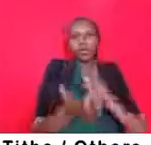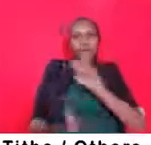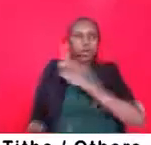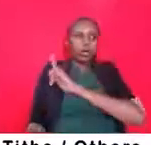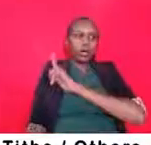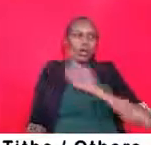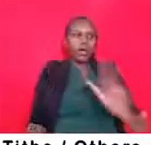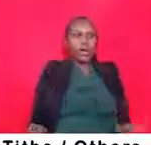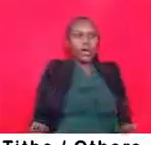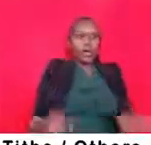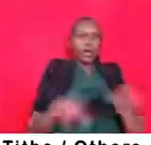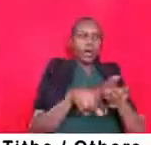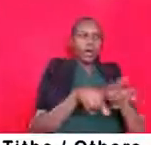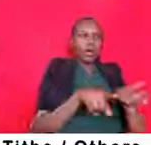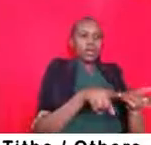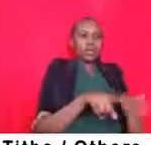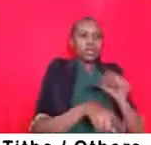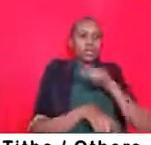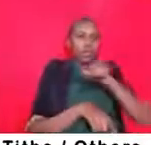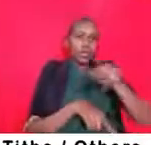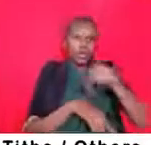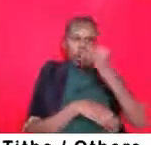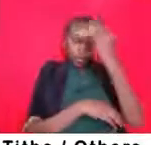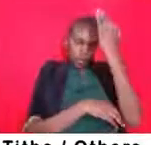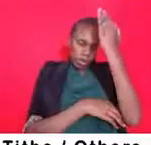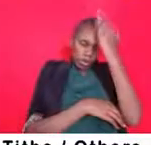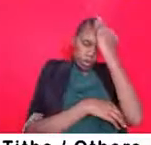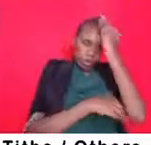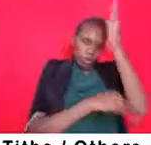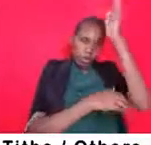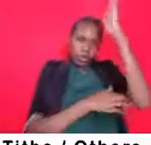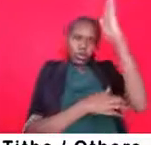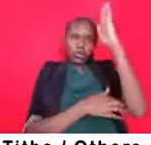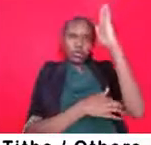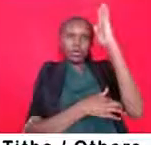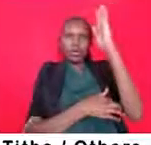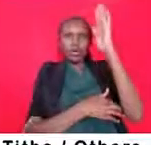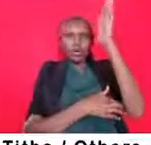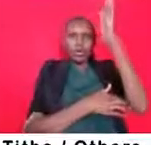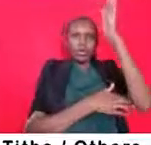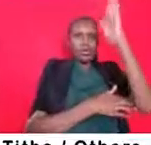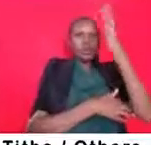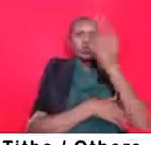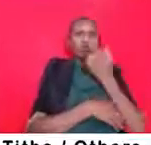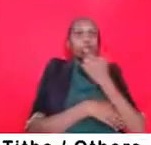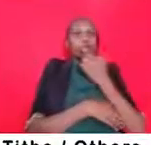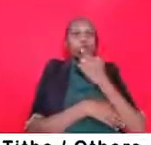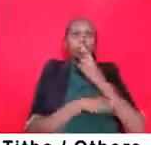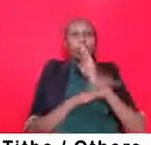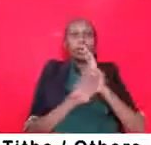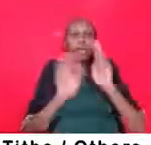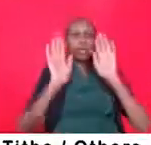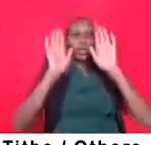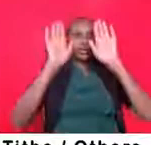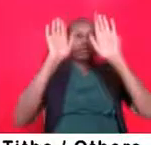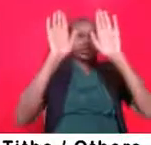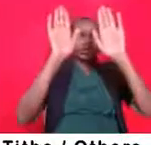glory, Lord. As we honor you, you are